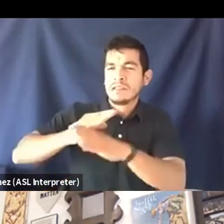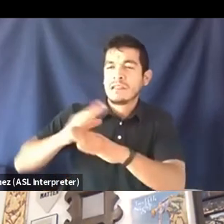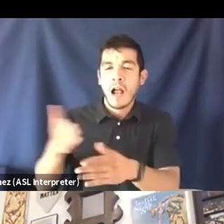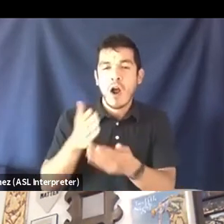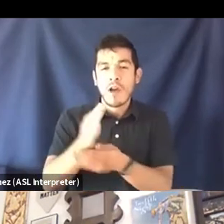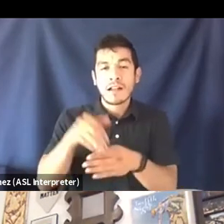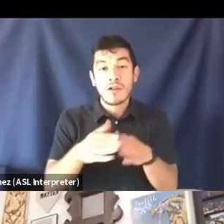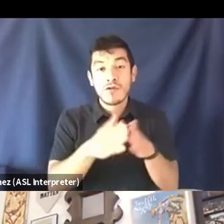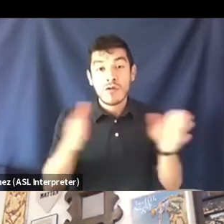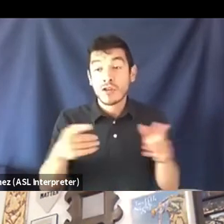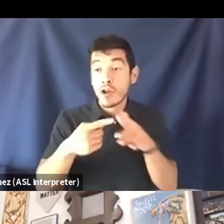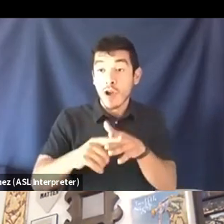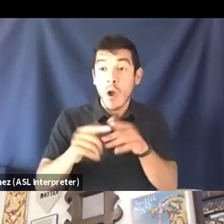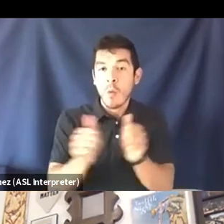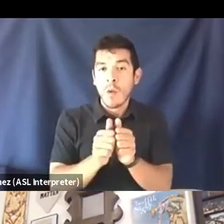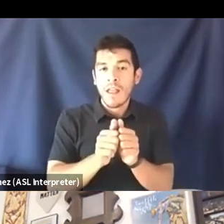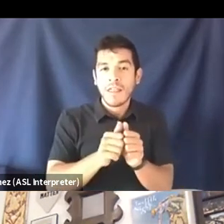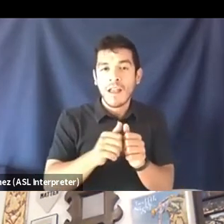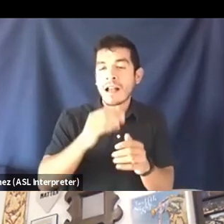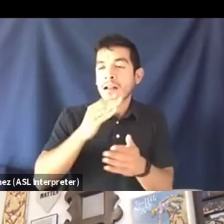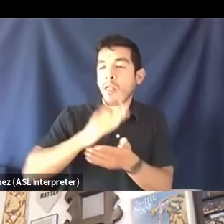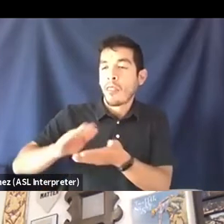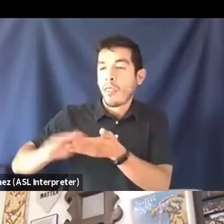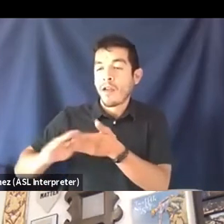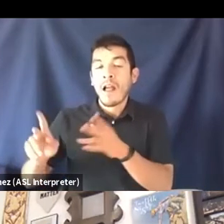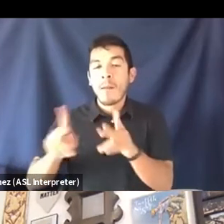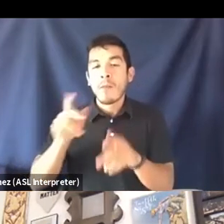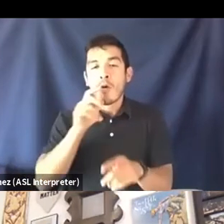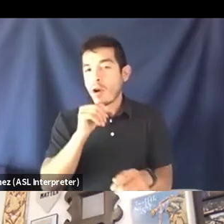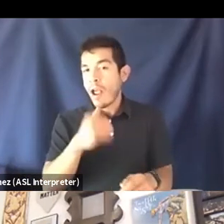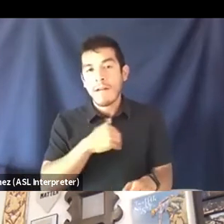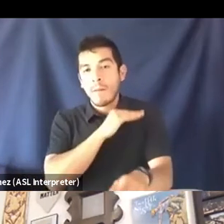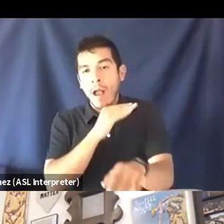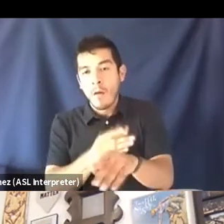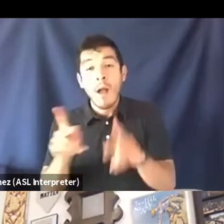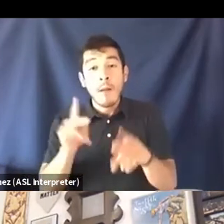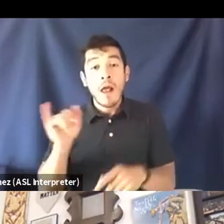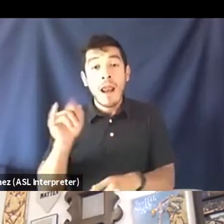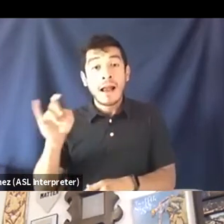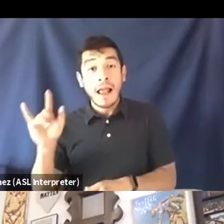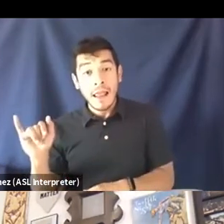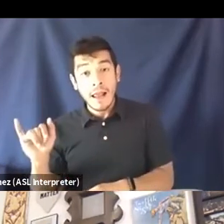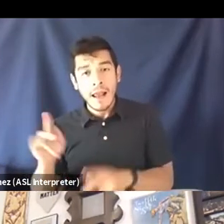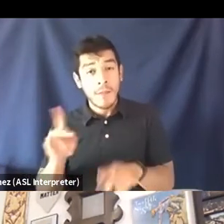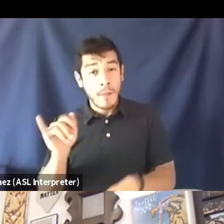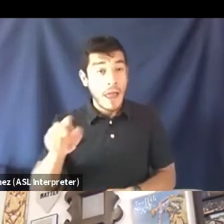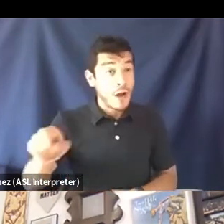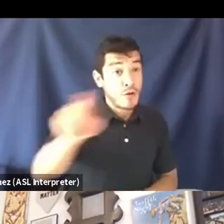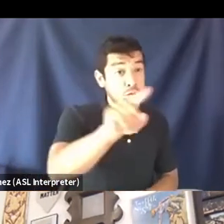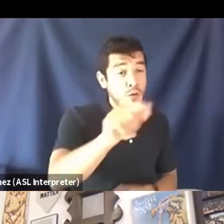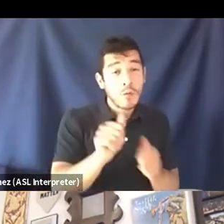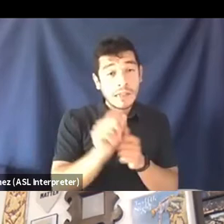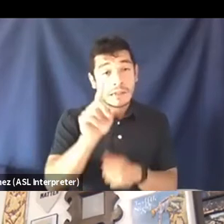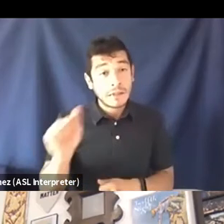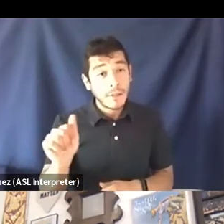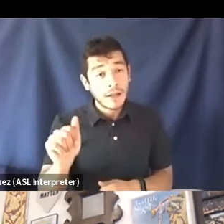start with whittling it away with vulnerable people. People like Kelli, you know, Kristen, people like you with disabilities, right?